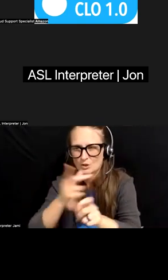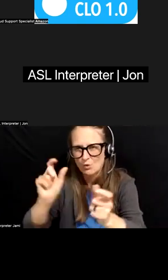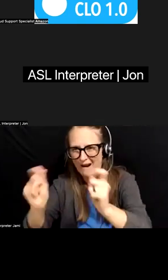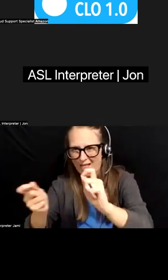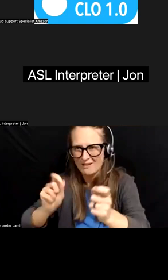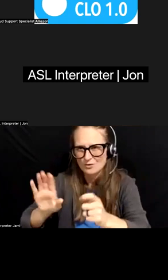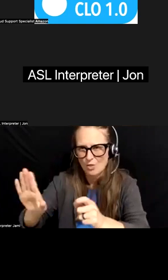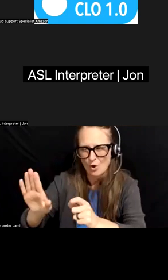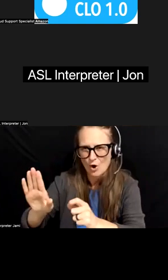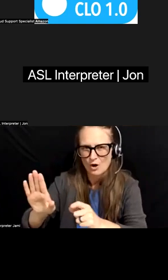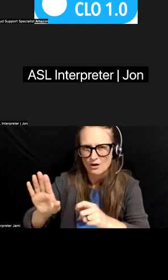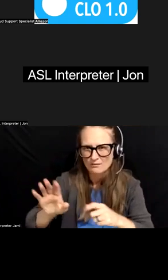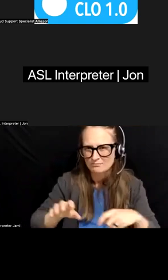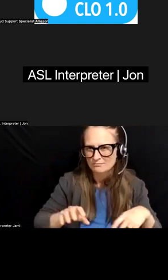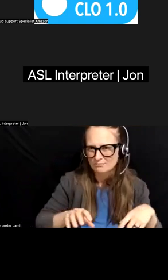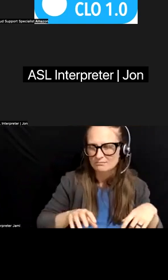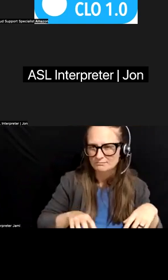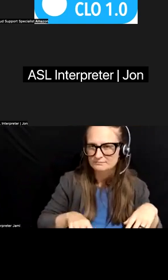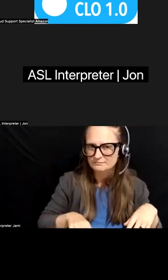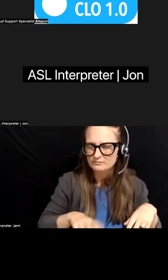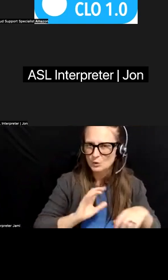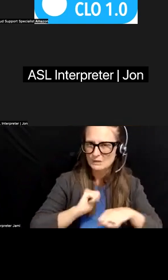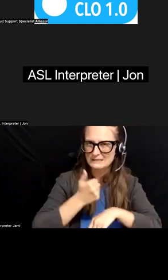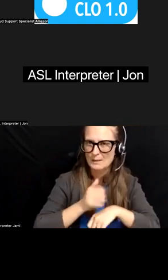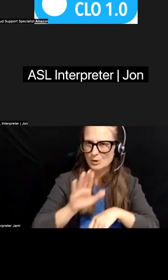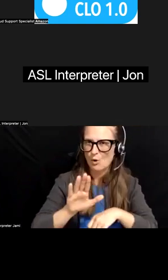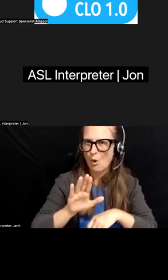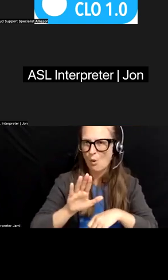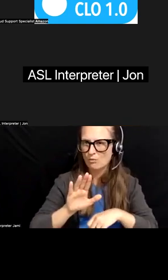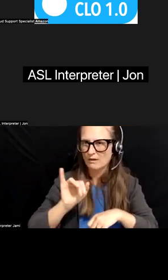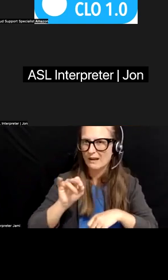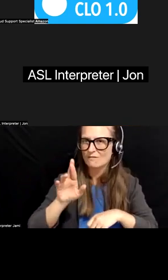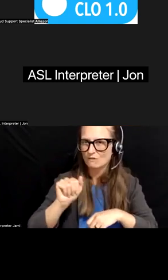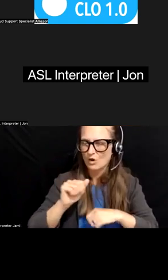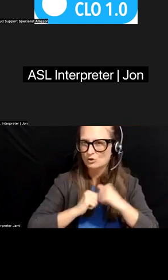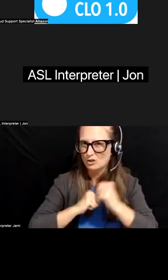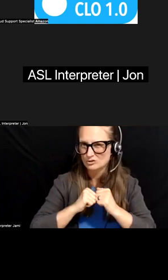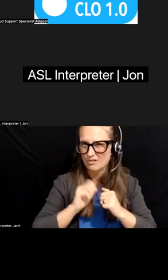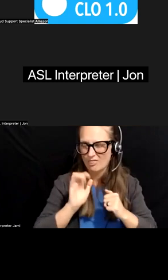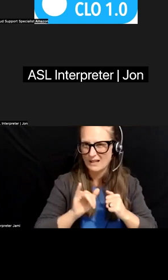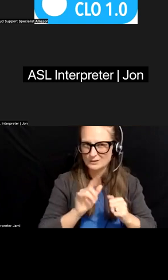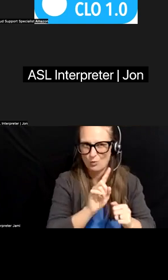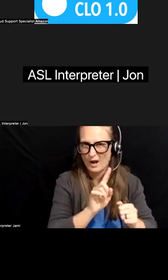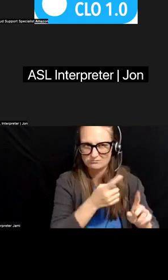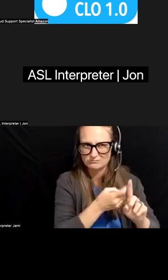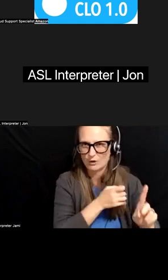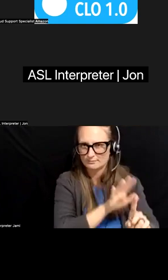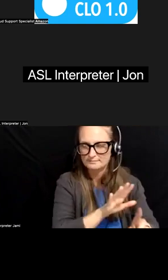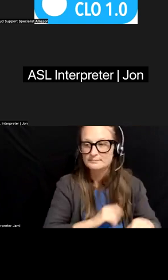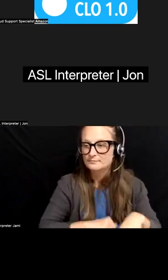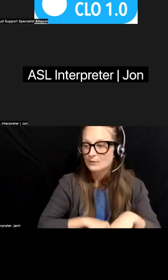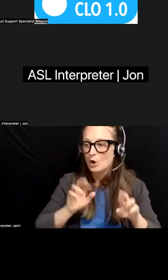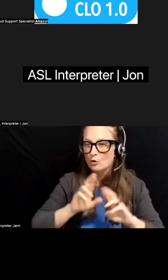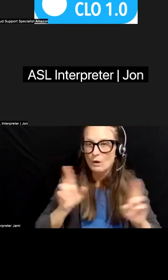the compute environment to set up your own infrastructure. So that's where all of this is involved. All right, we're ready for our